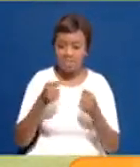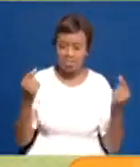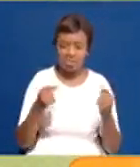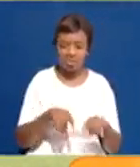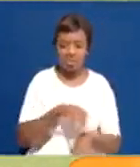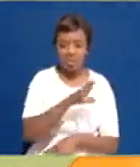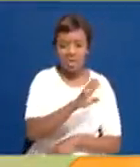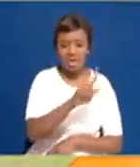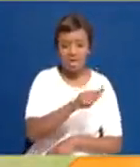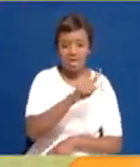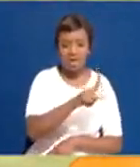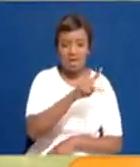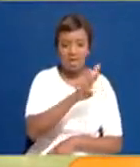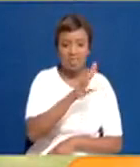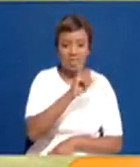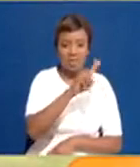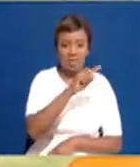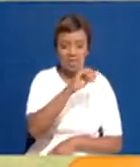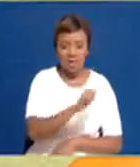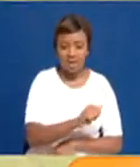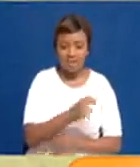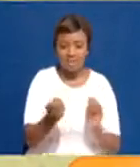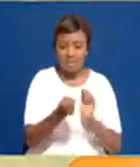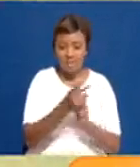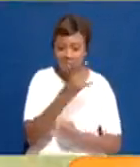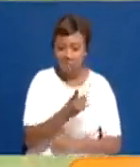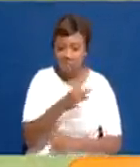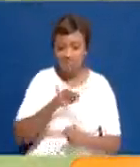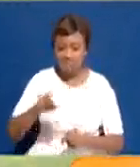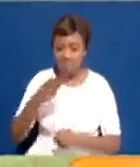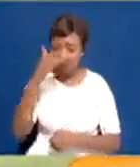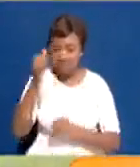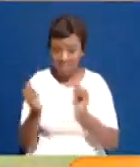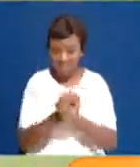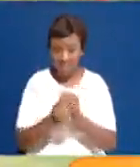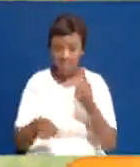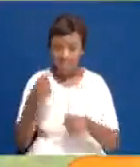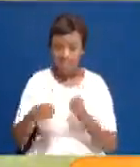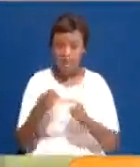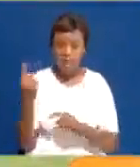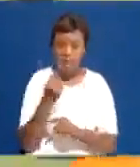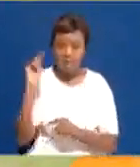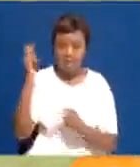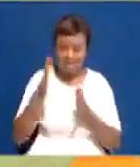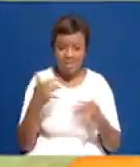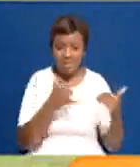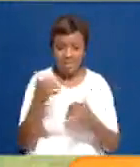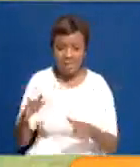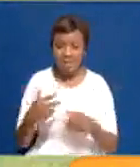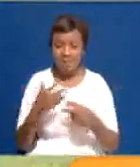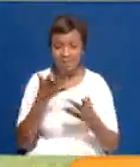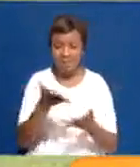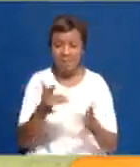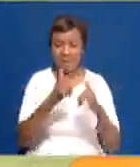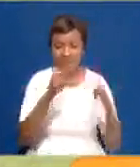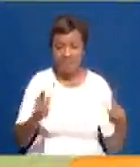in Tirana on the 11th of April. With less than 10 days to the match, only the players based in Kenya are in camp, with a